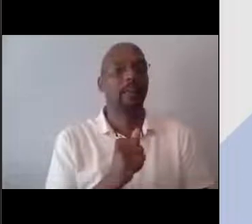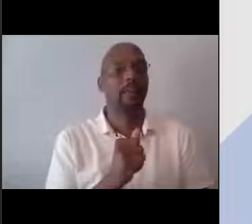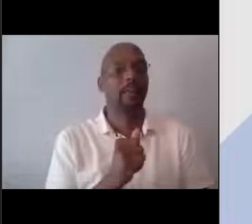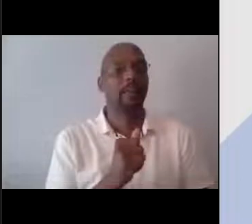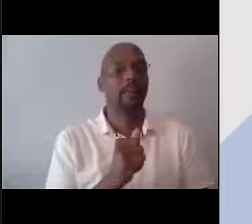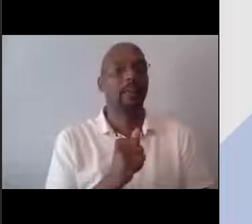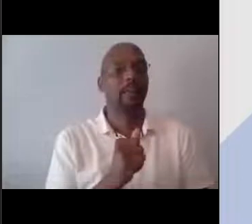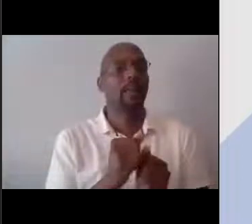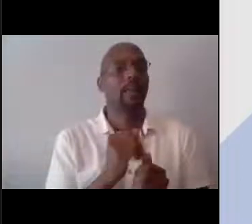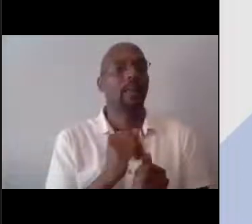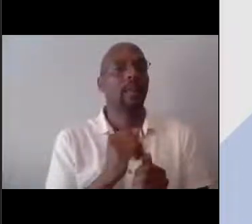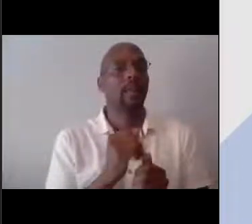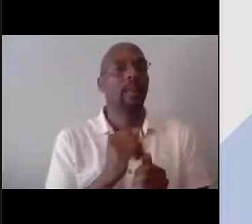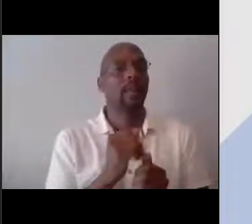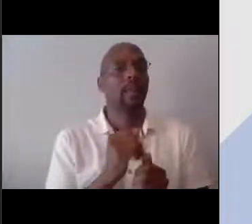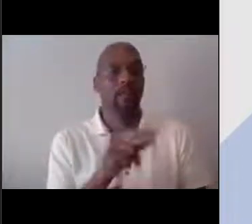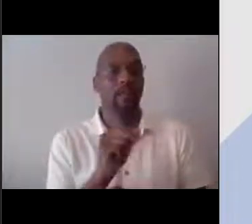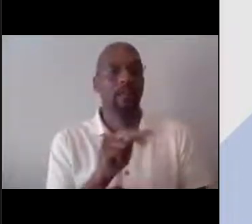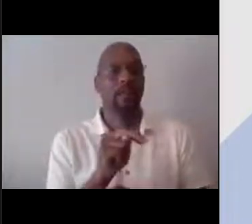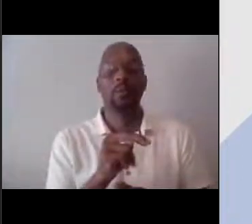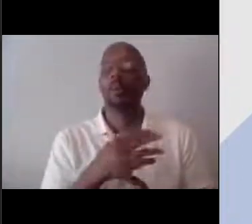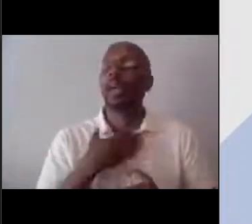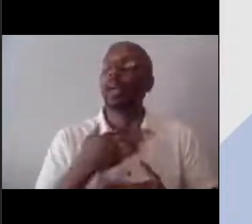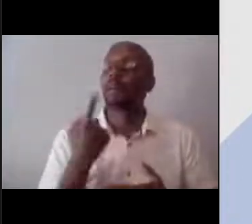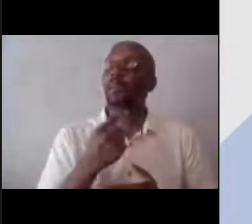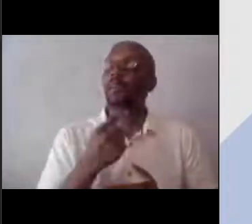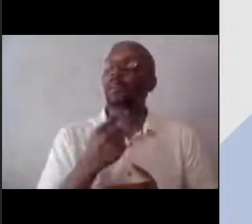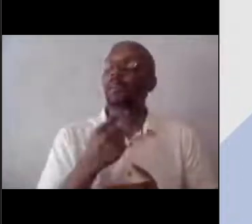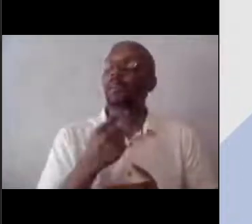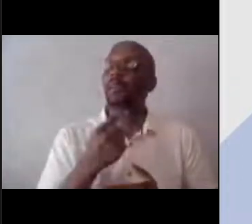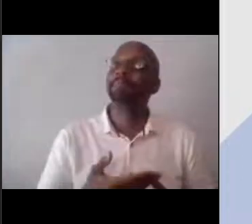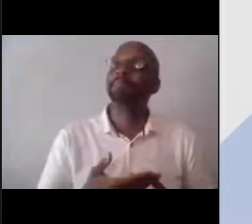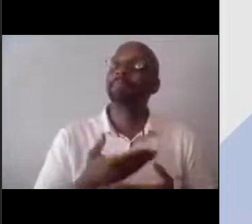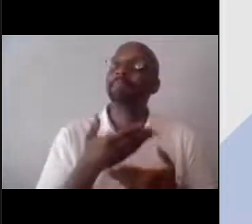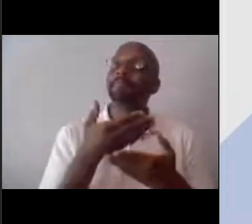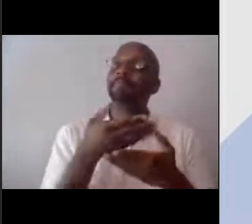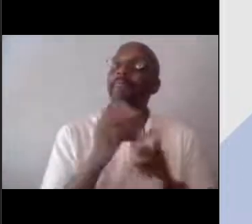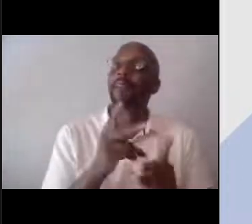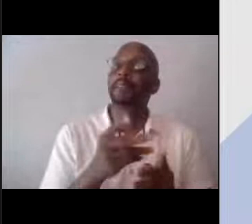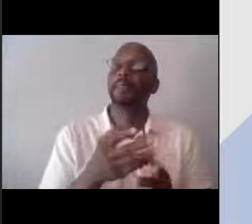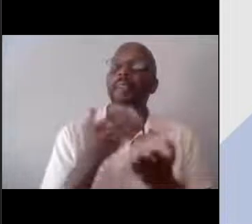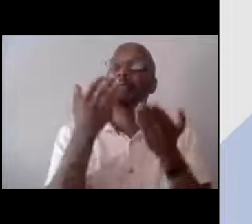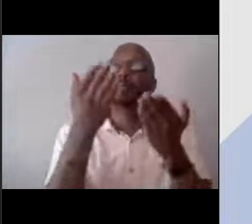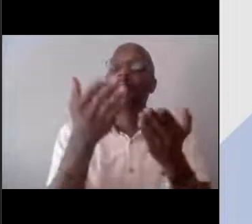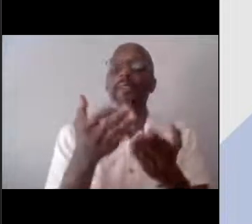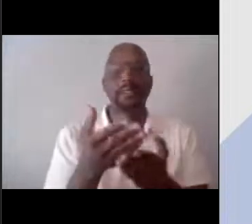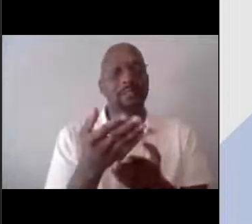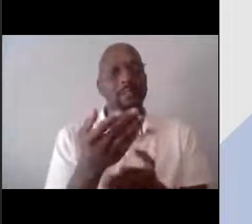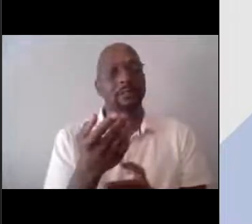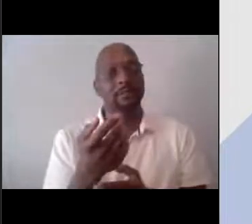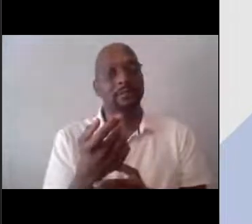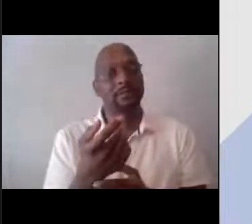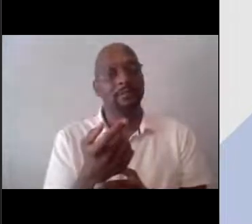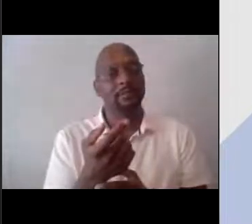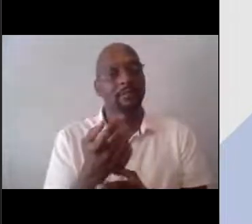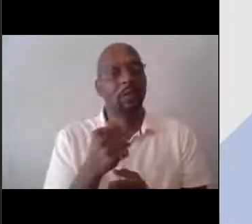are grateful for the opportunity to present our recommended list of applicants to serve on the upcoming Interagency